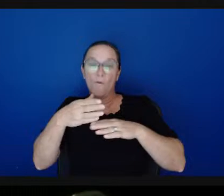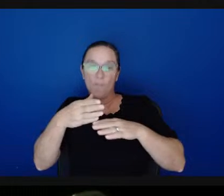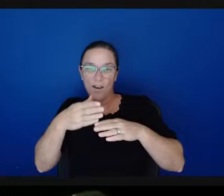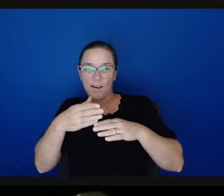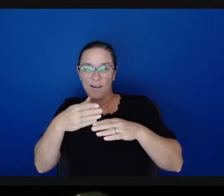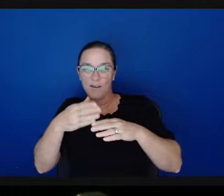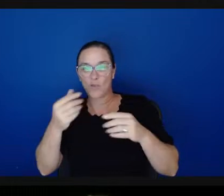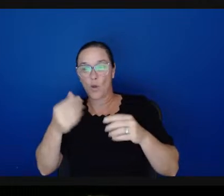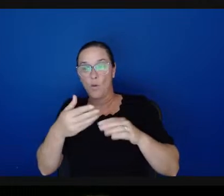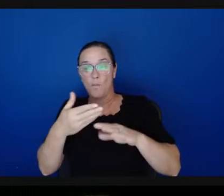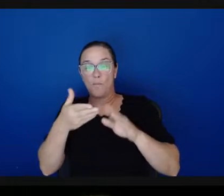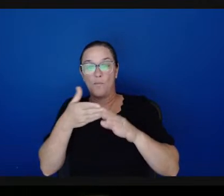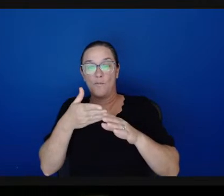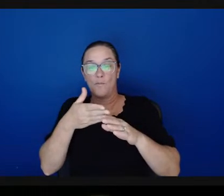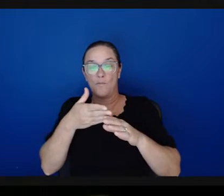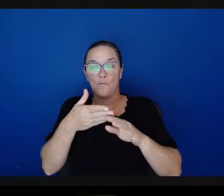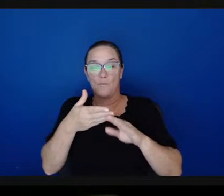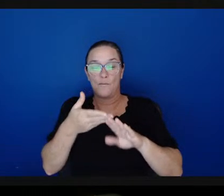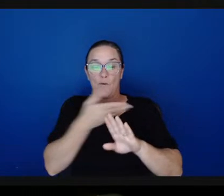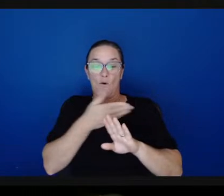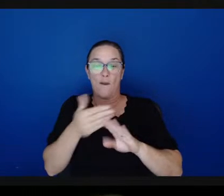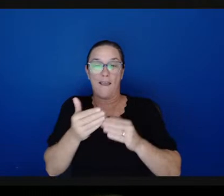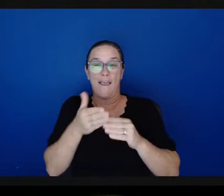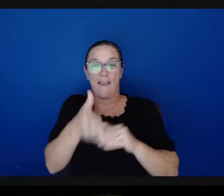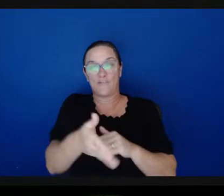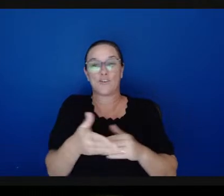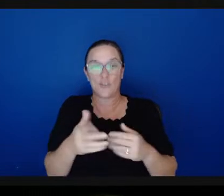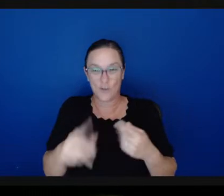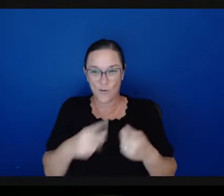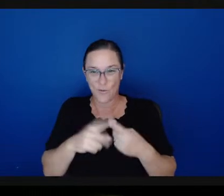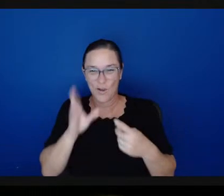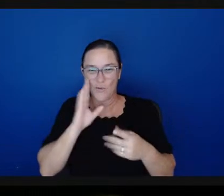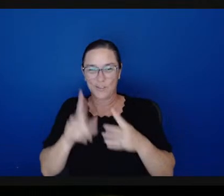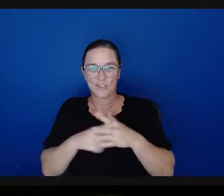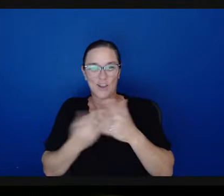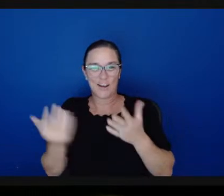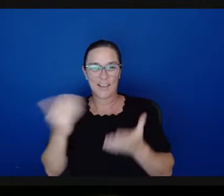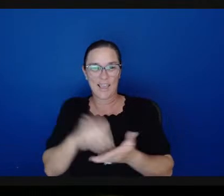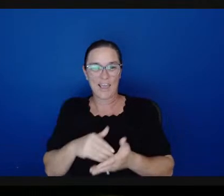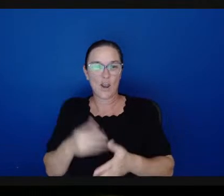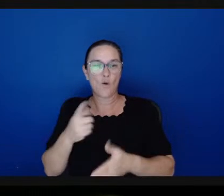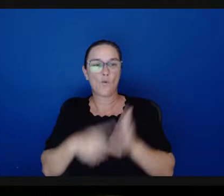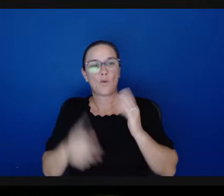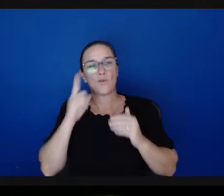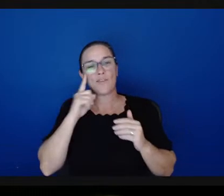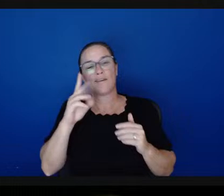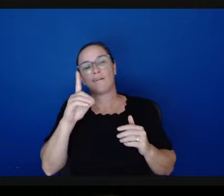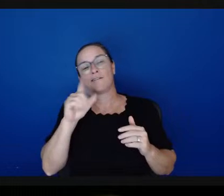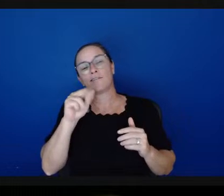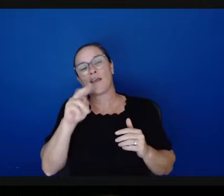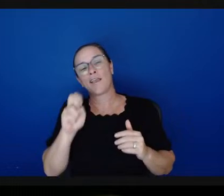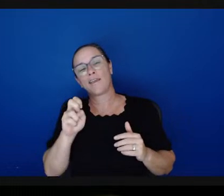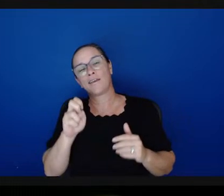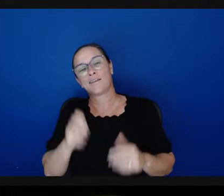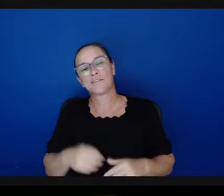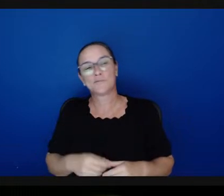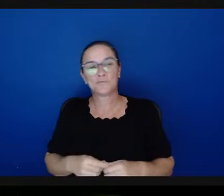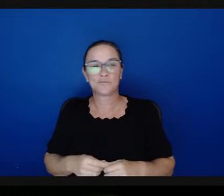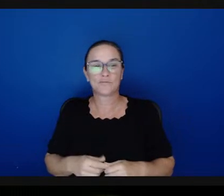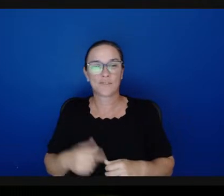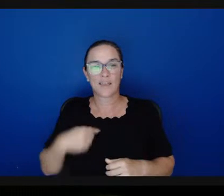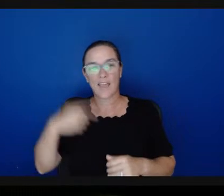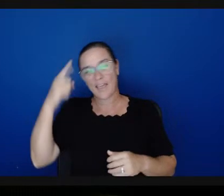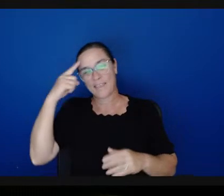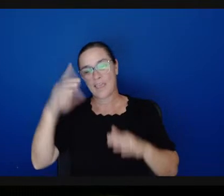might restart, huh, Dane? Here's a USGS 3 to 4 days. What do you think? I'm probably gonna go